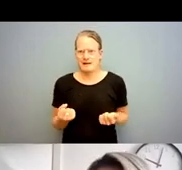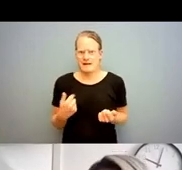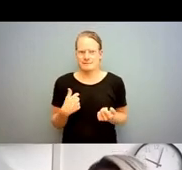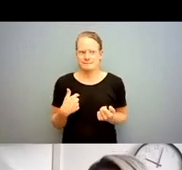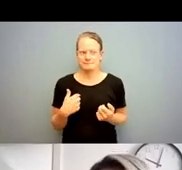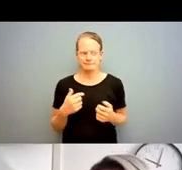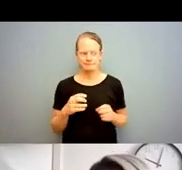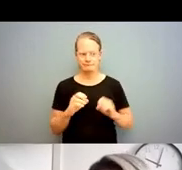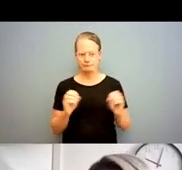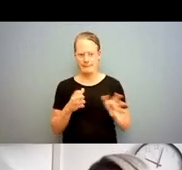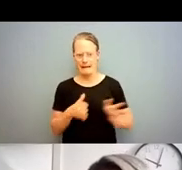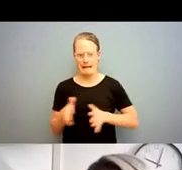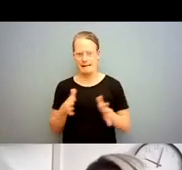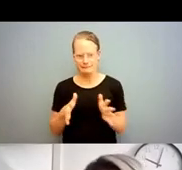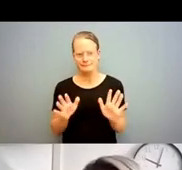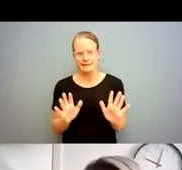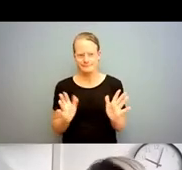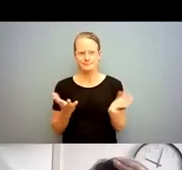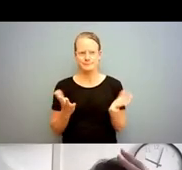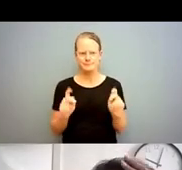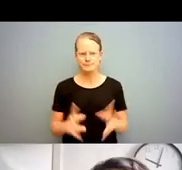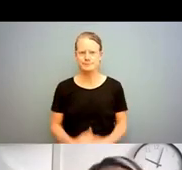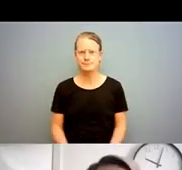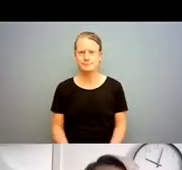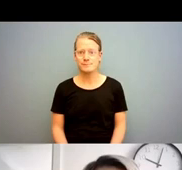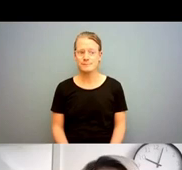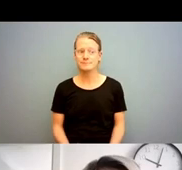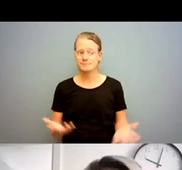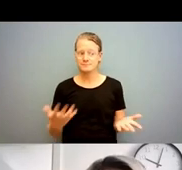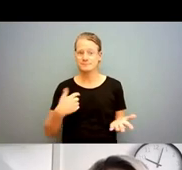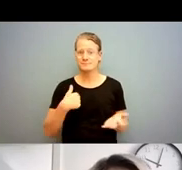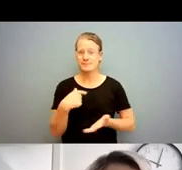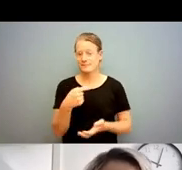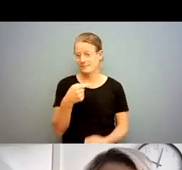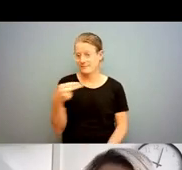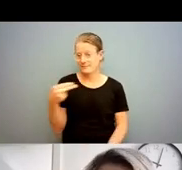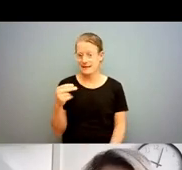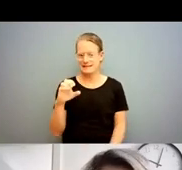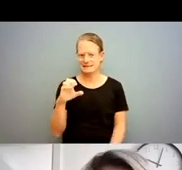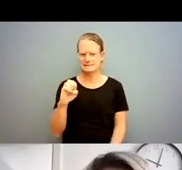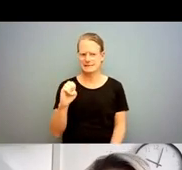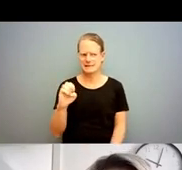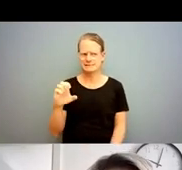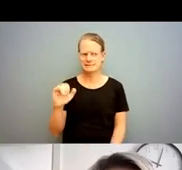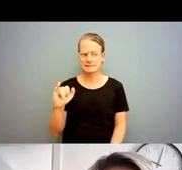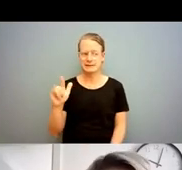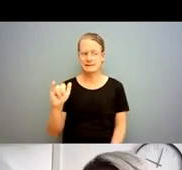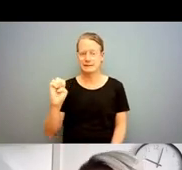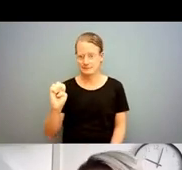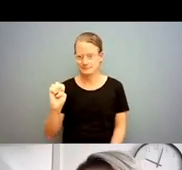My name is Cecilia, and I am the chairman for NIG, which